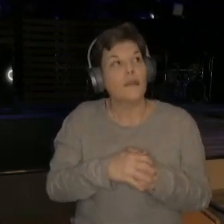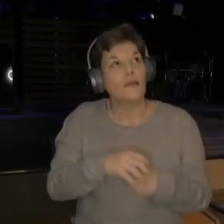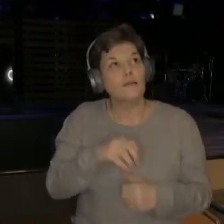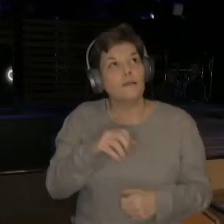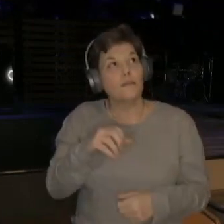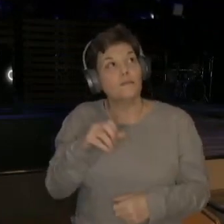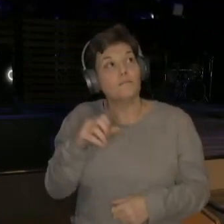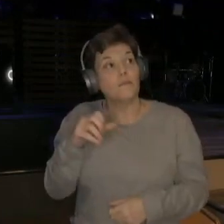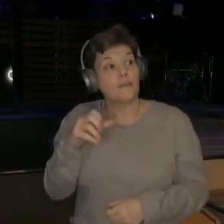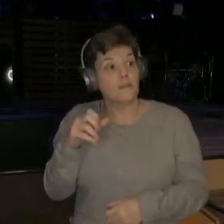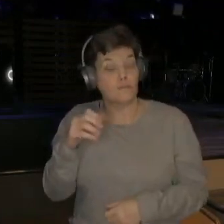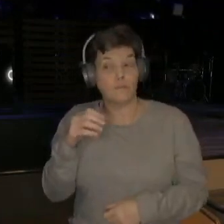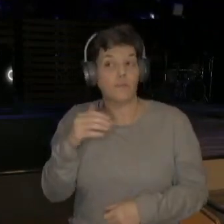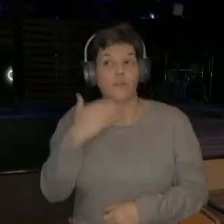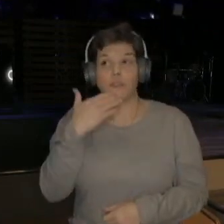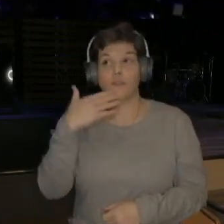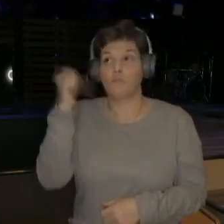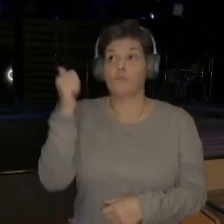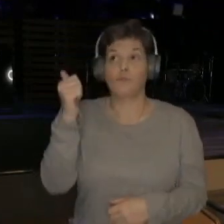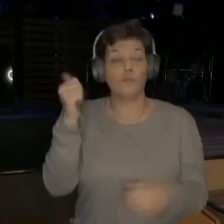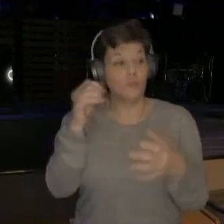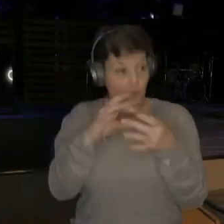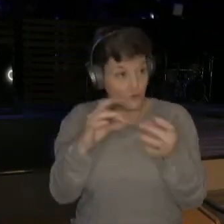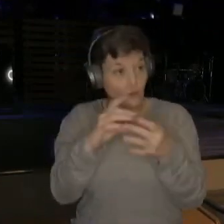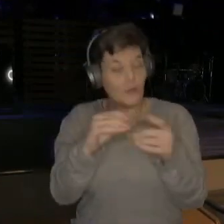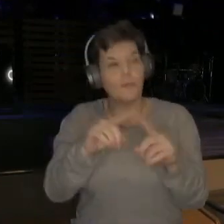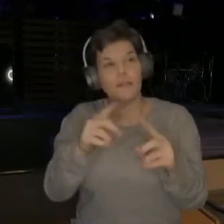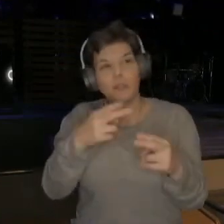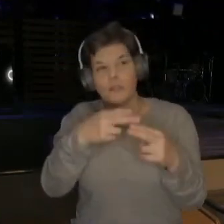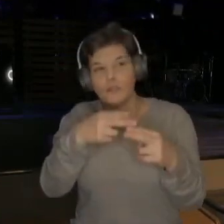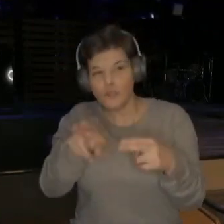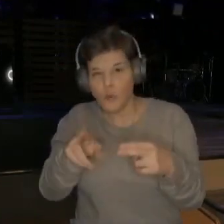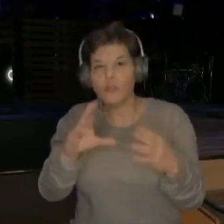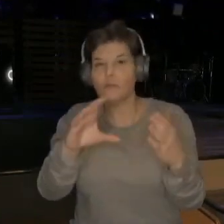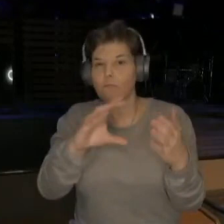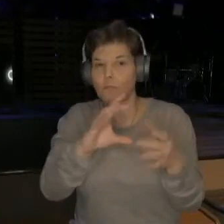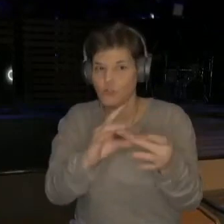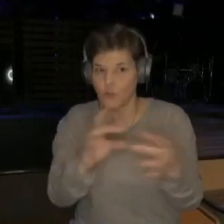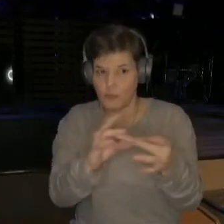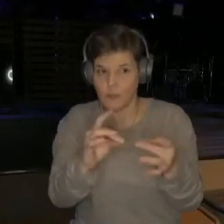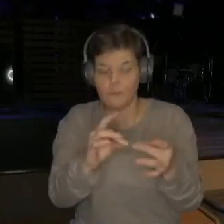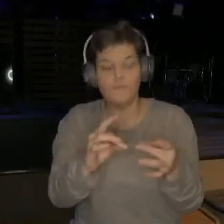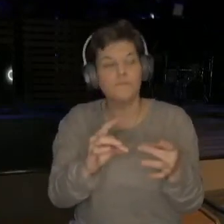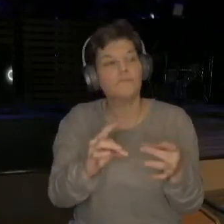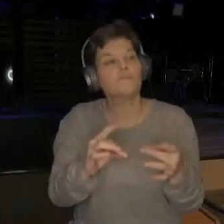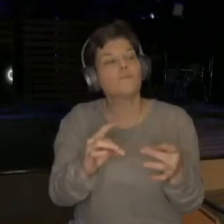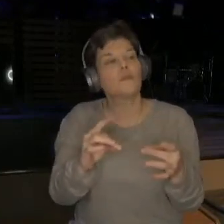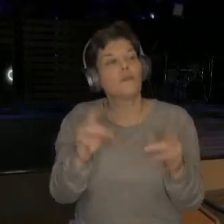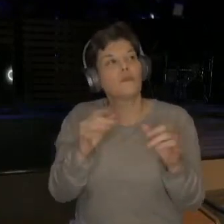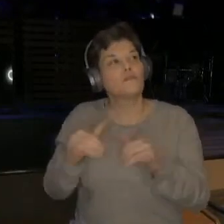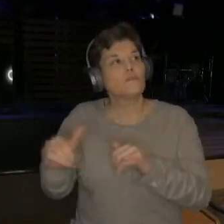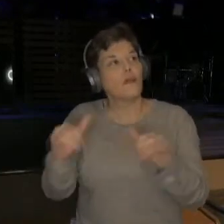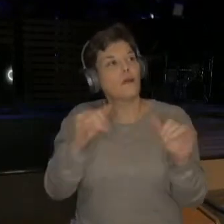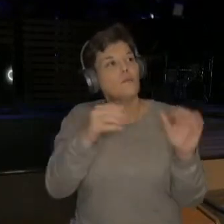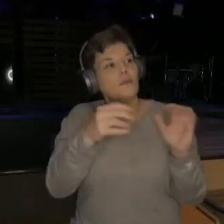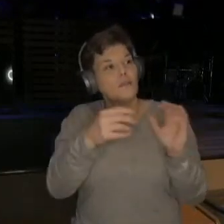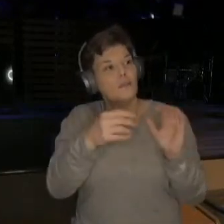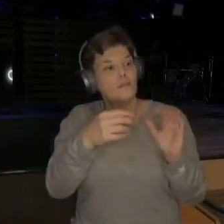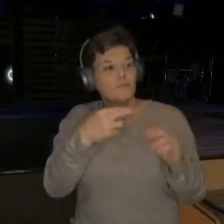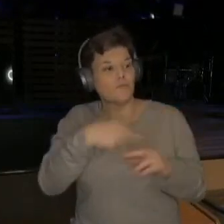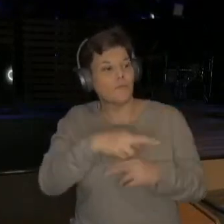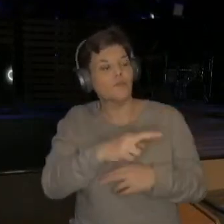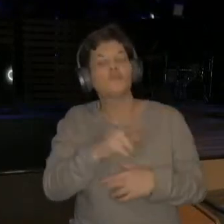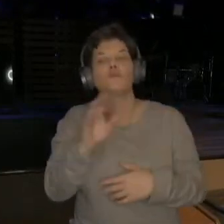all time. The story is commonly referred to as the parable of the lost